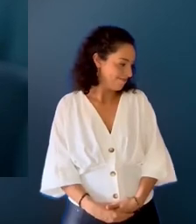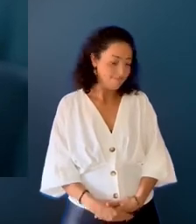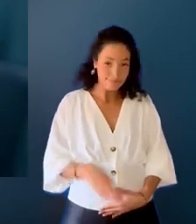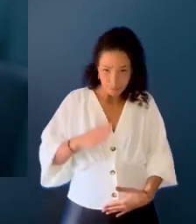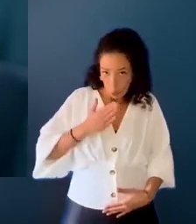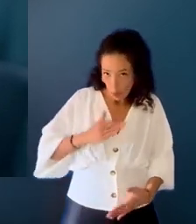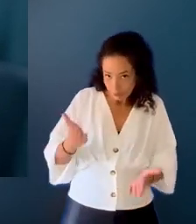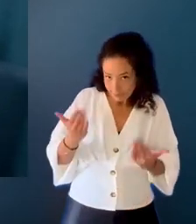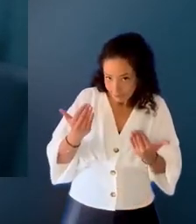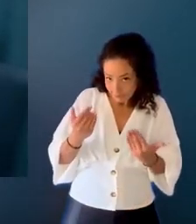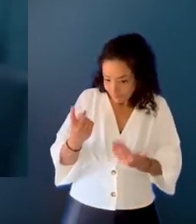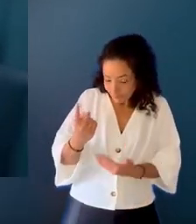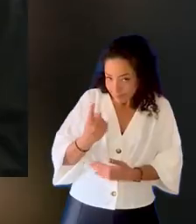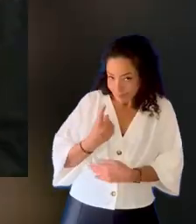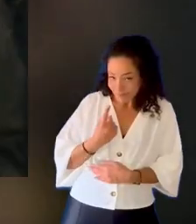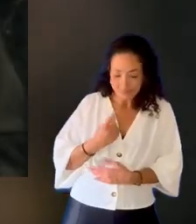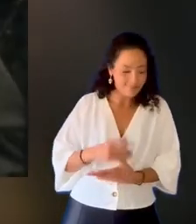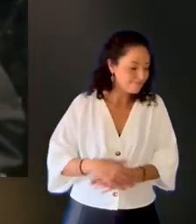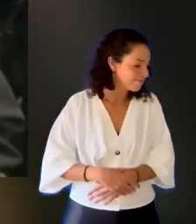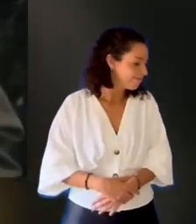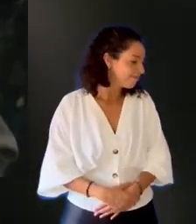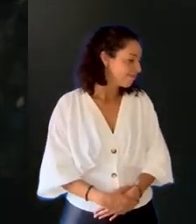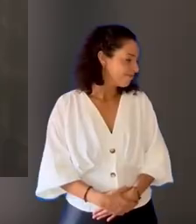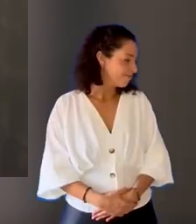You want to come in?